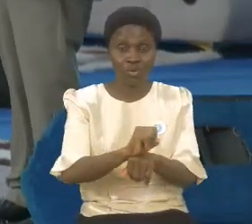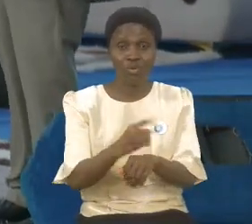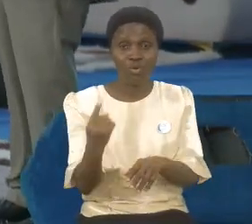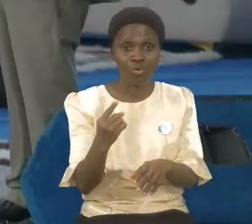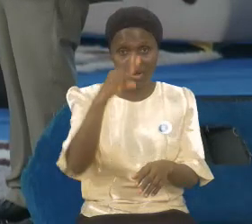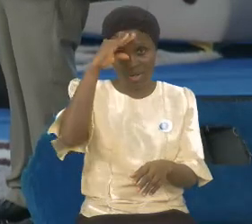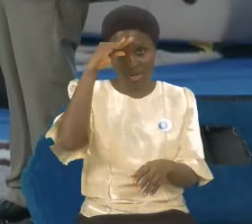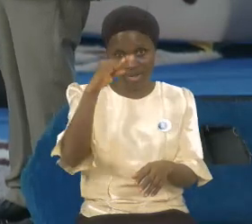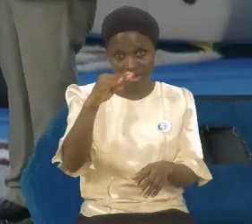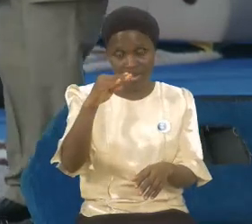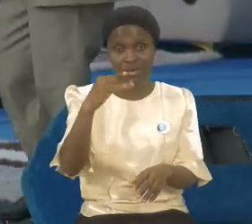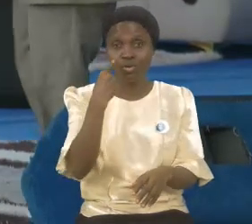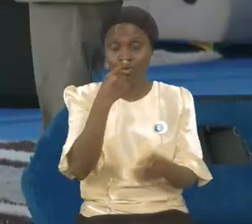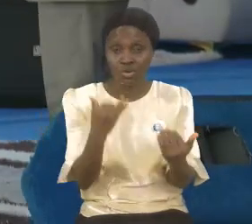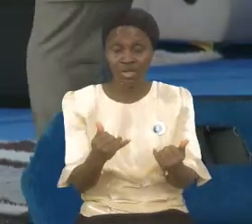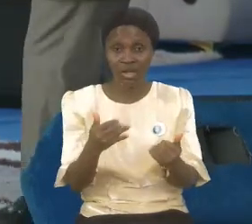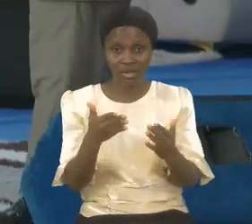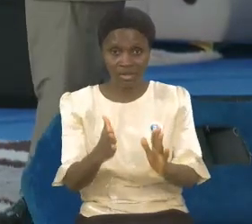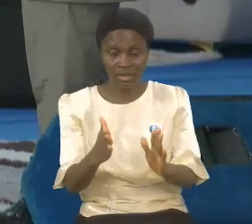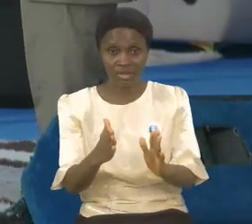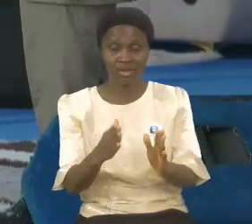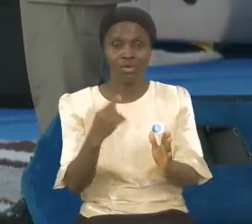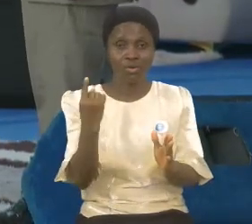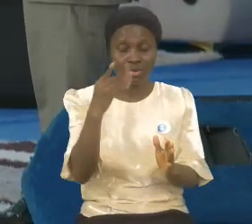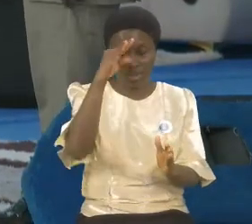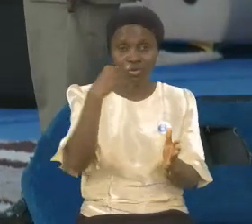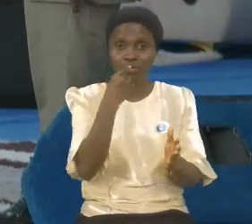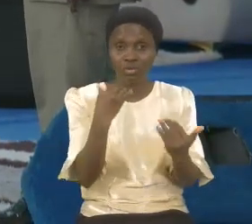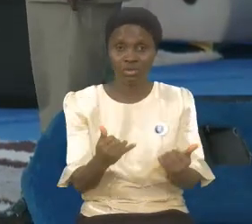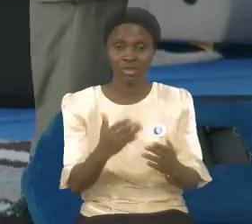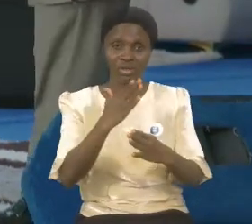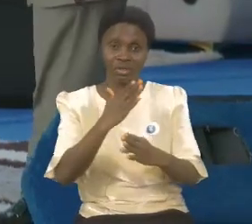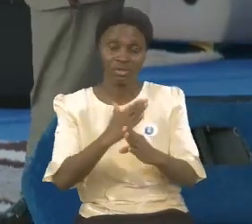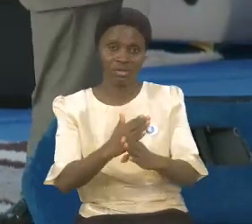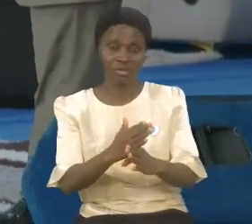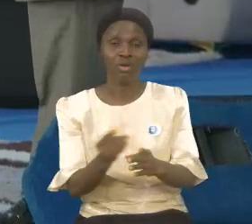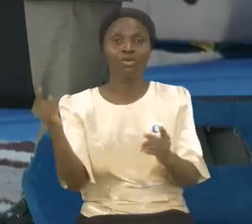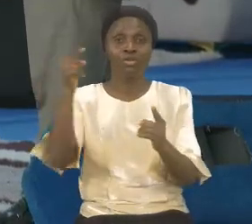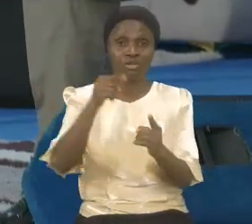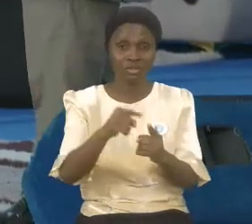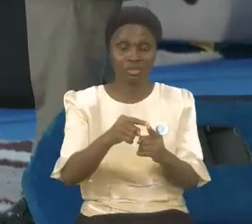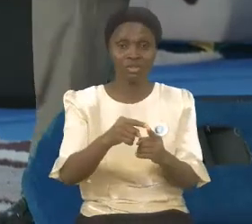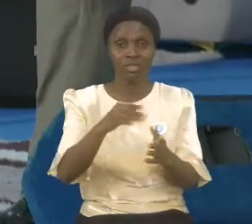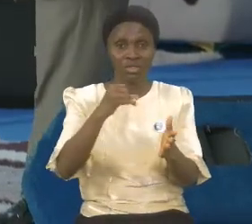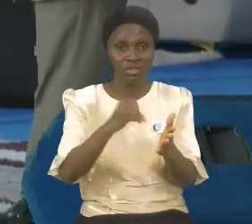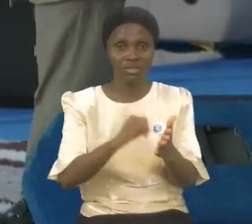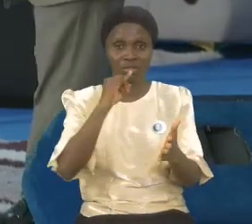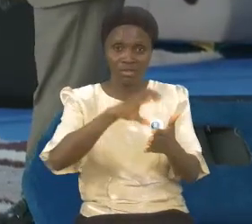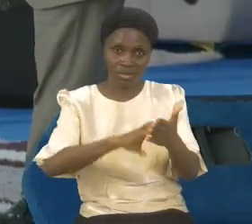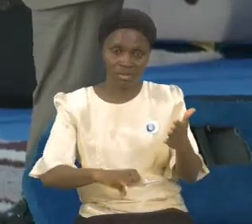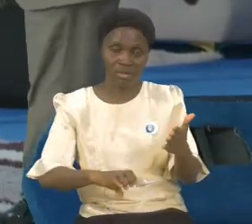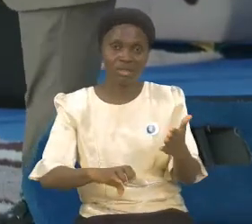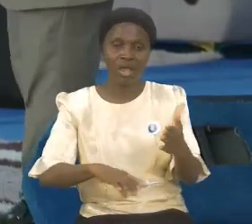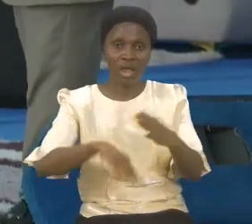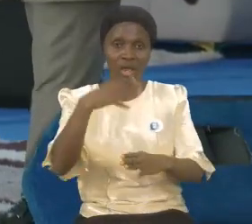now letteth will let until he be taken out of the way. And then we're told